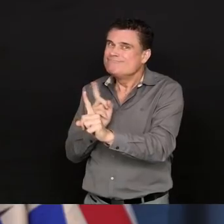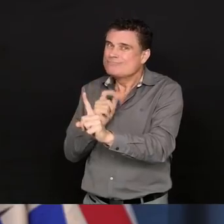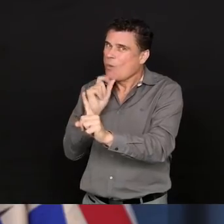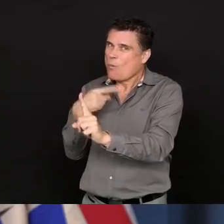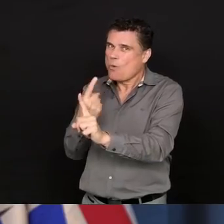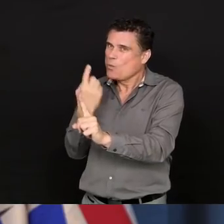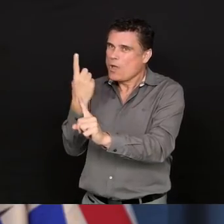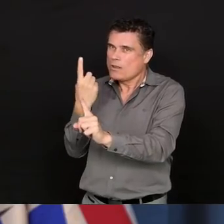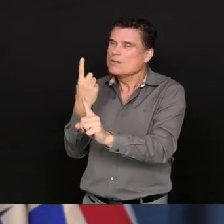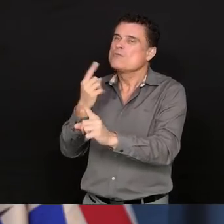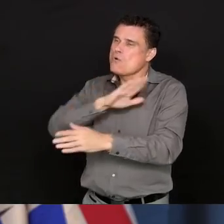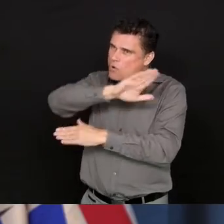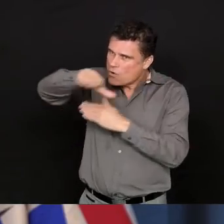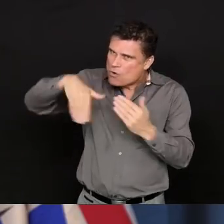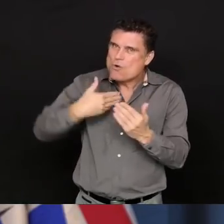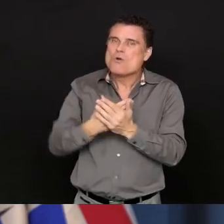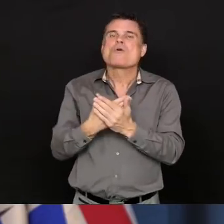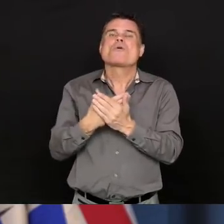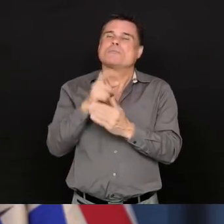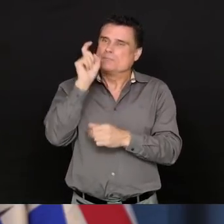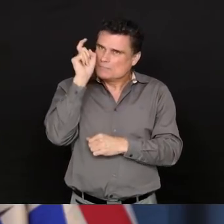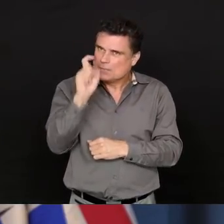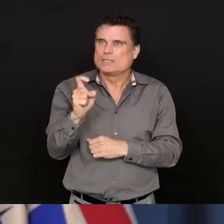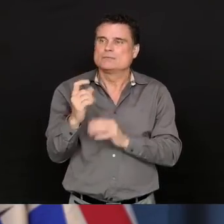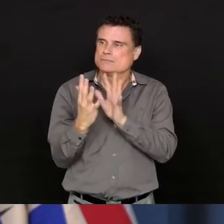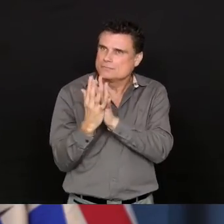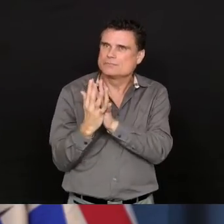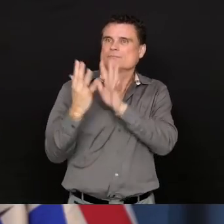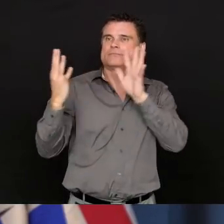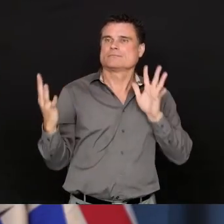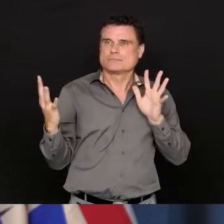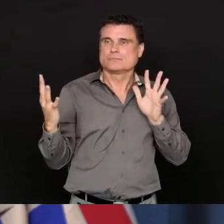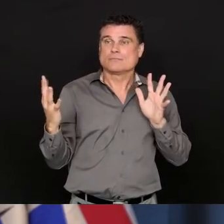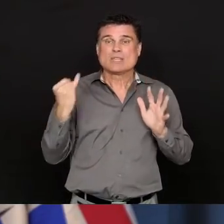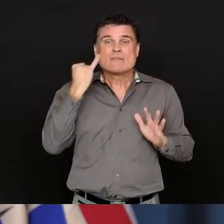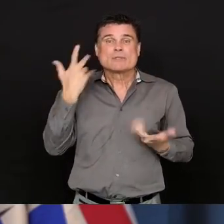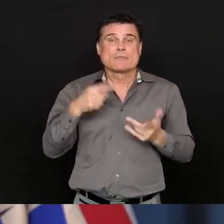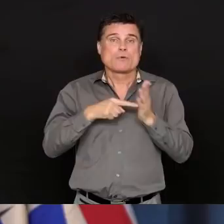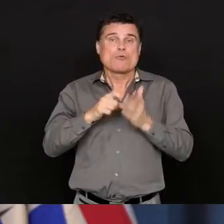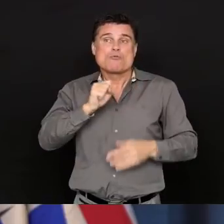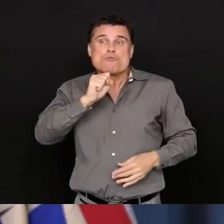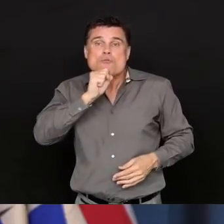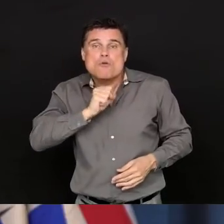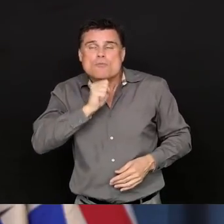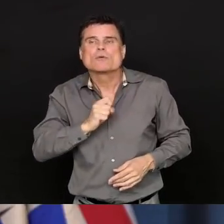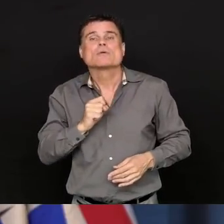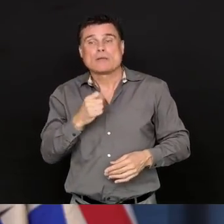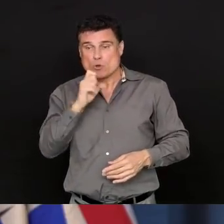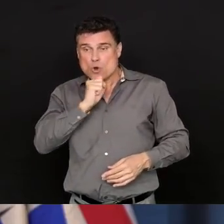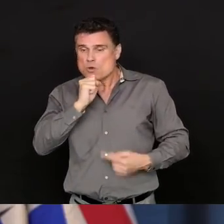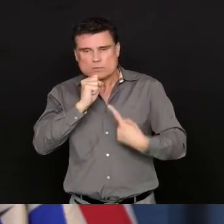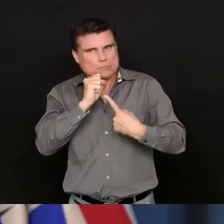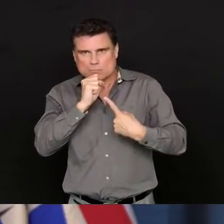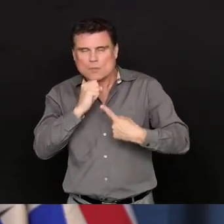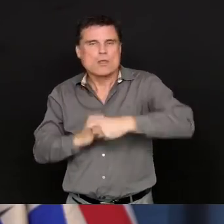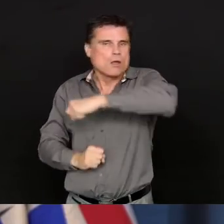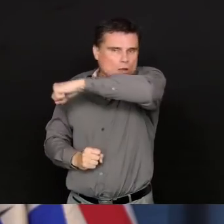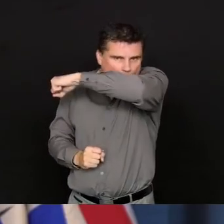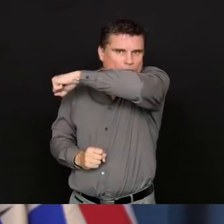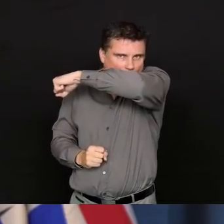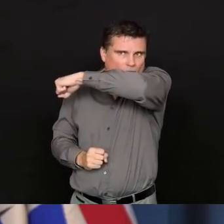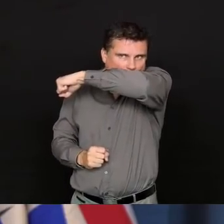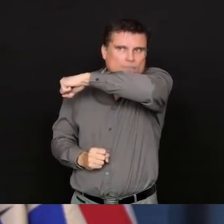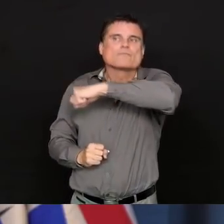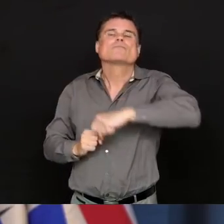don't get out there. The vast majority of transmission we know happens when people are sick.